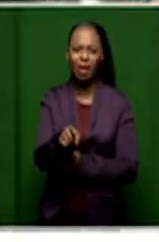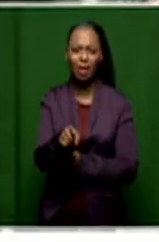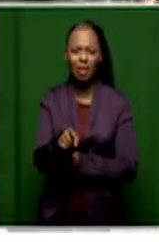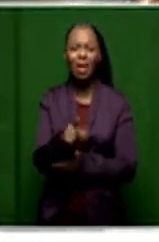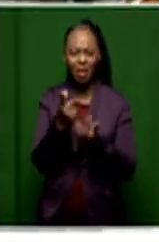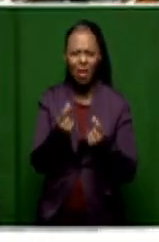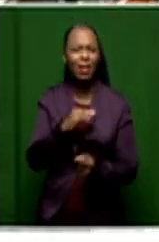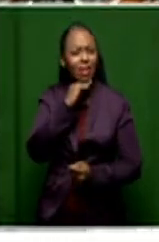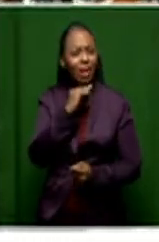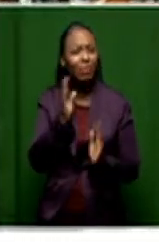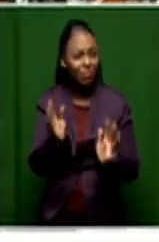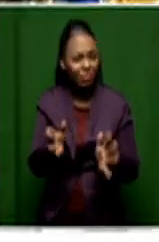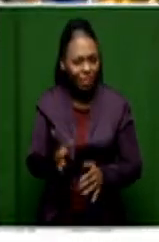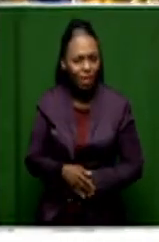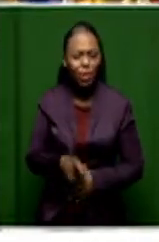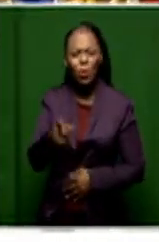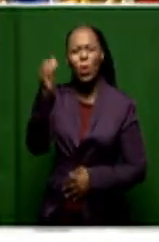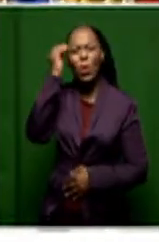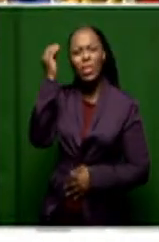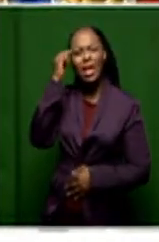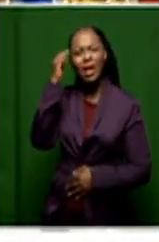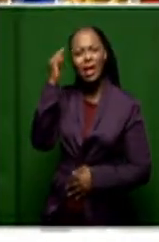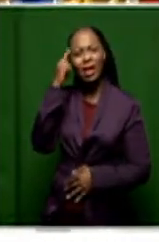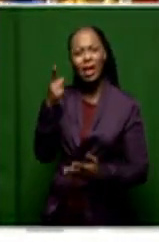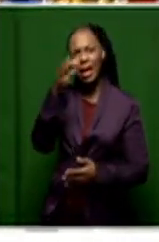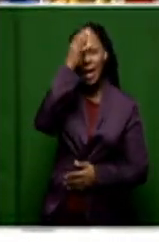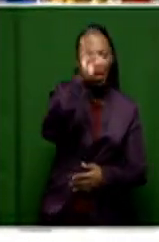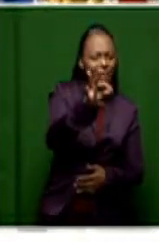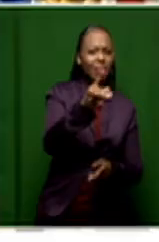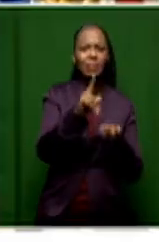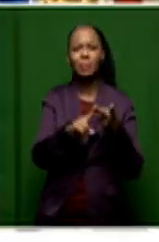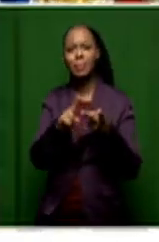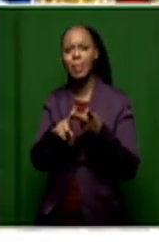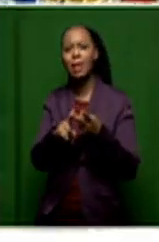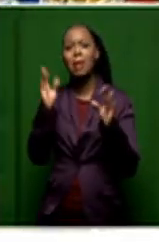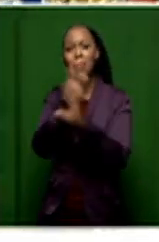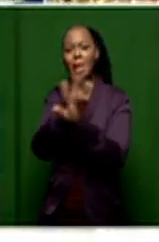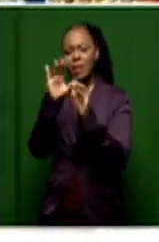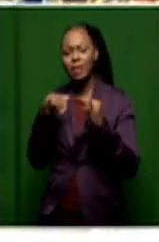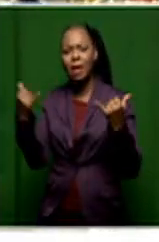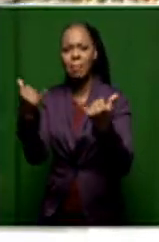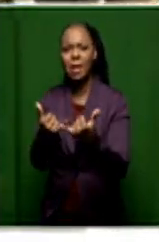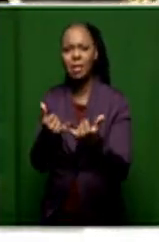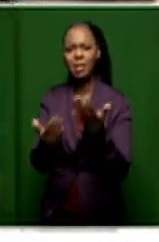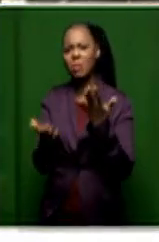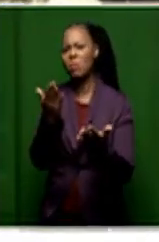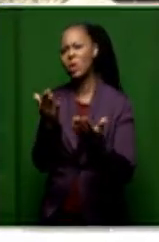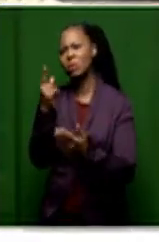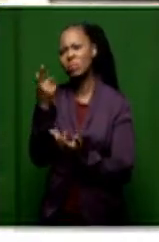think could have been done? What more could government and, of course, the private sector as well have done better?